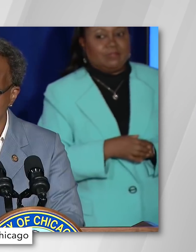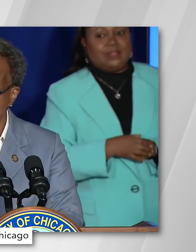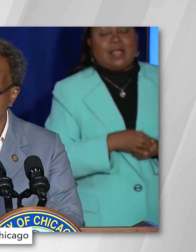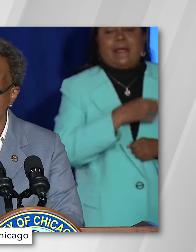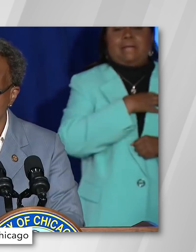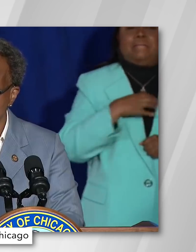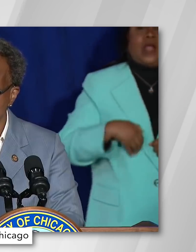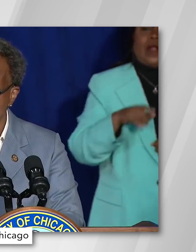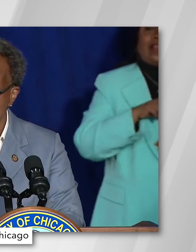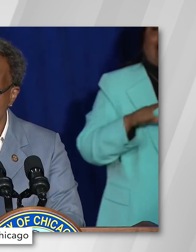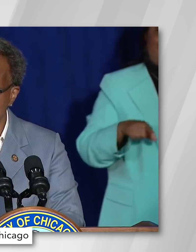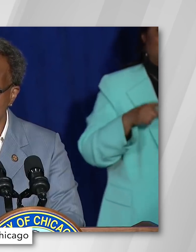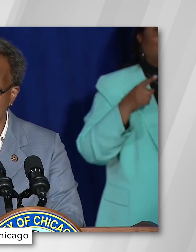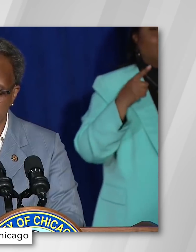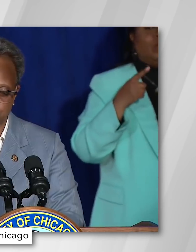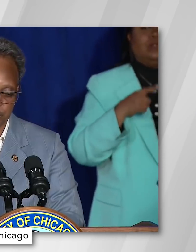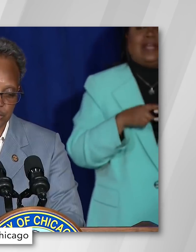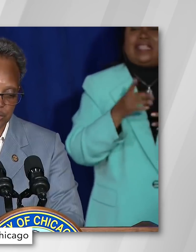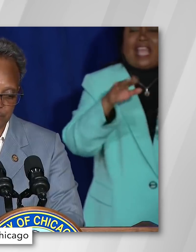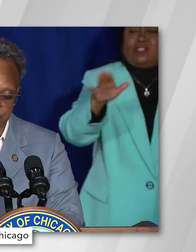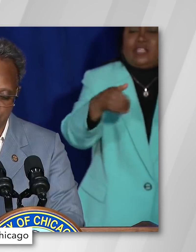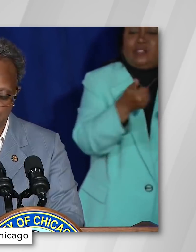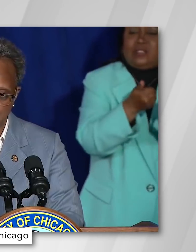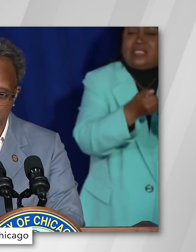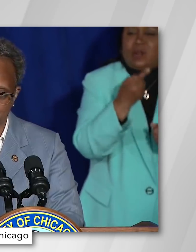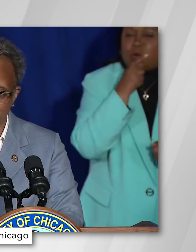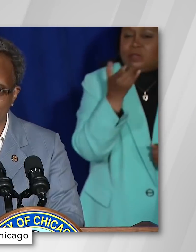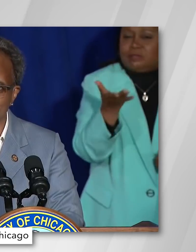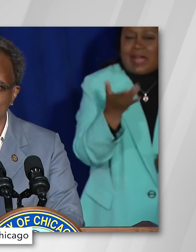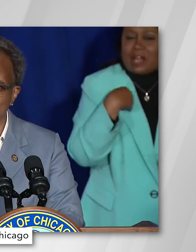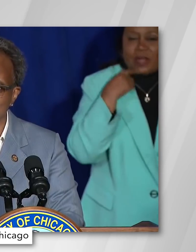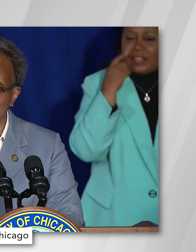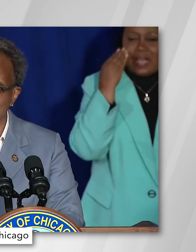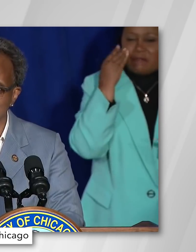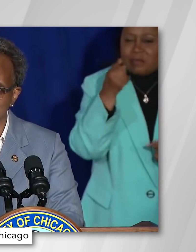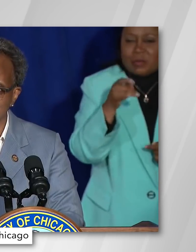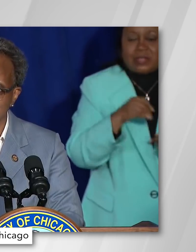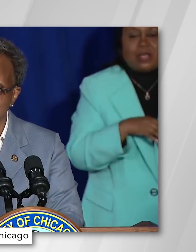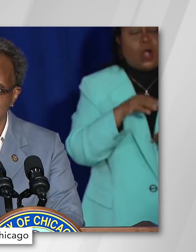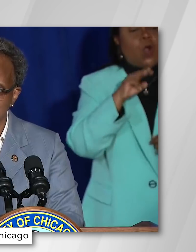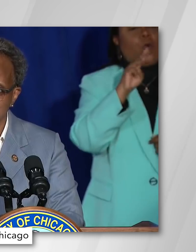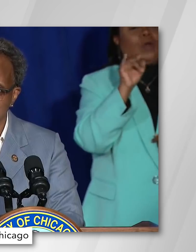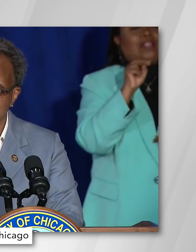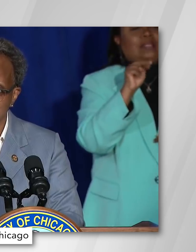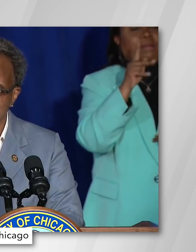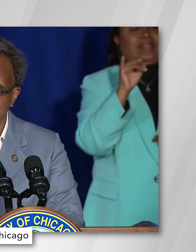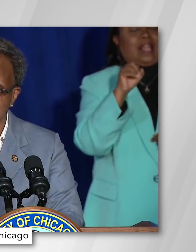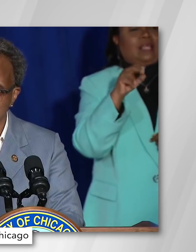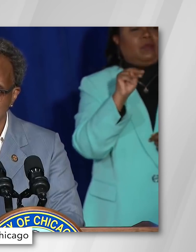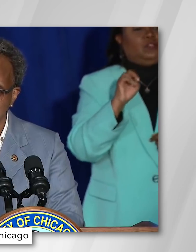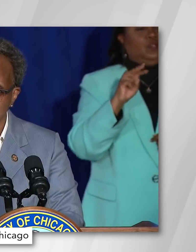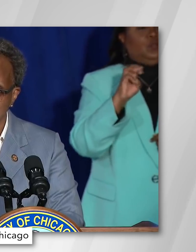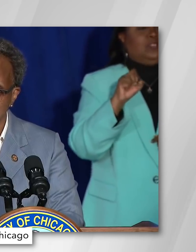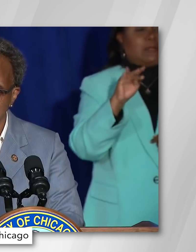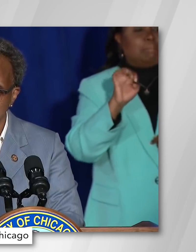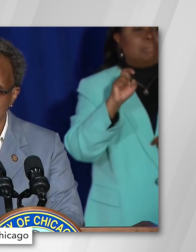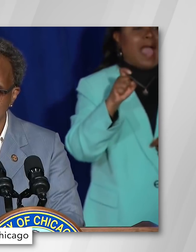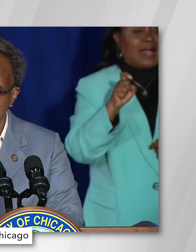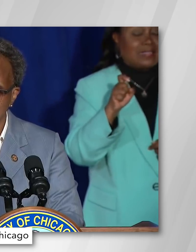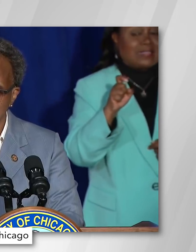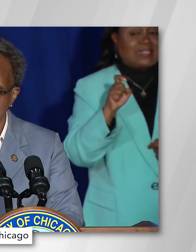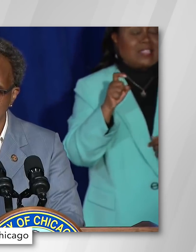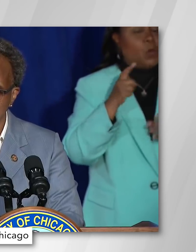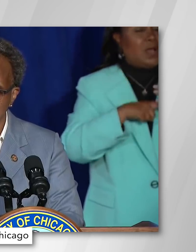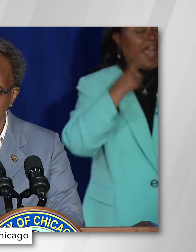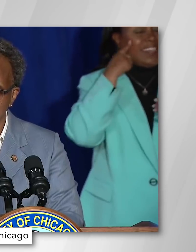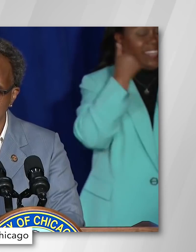Mayor Lightfoot, what can I think. Can you introduce yourself, sir? Yes. I don't think I'm familiar with you. William Kelly, I'm with Newsmax.